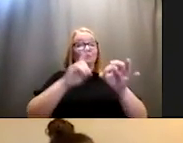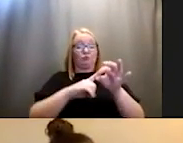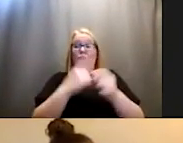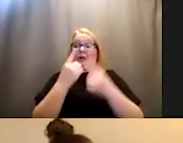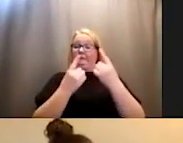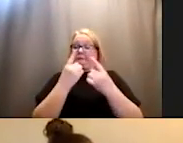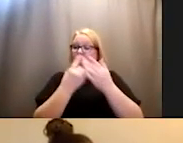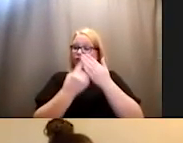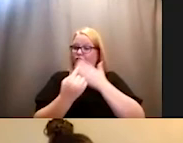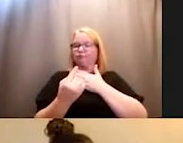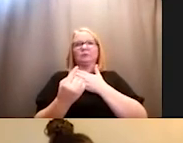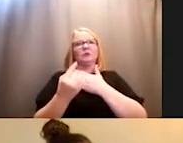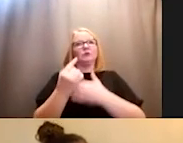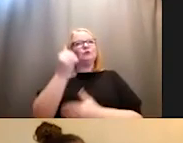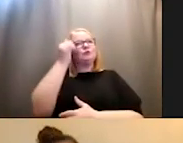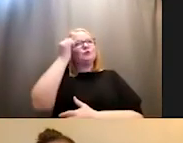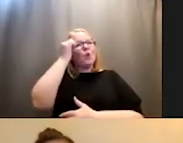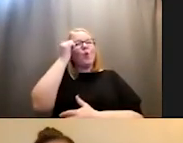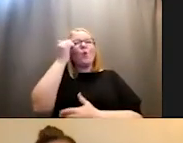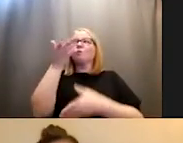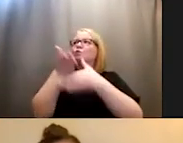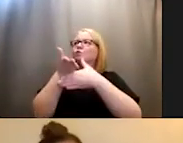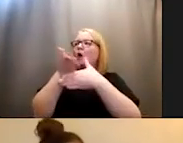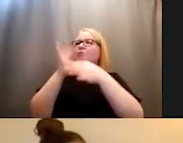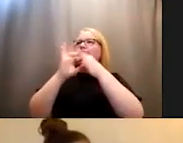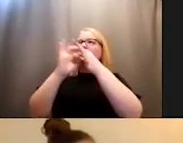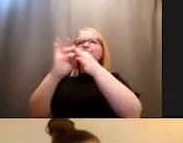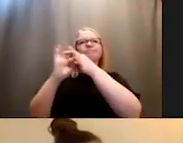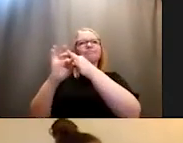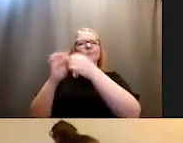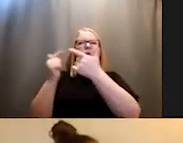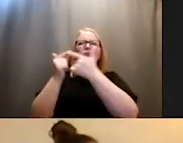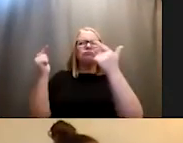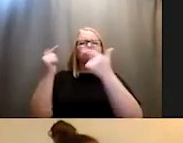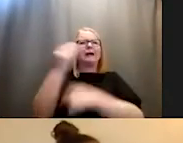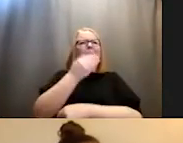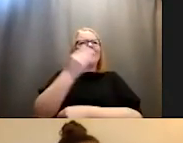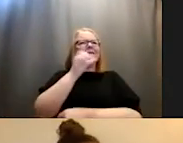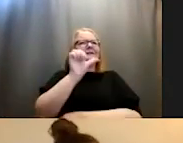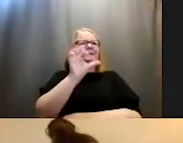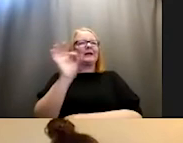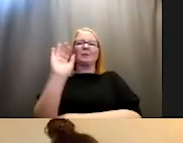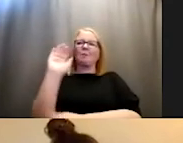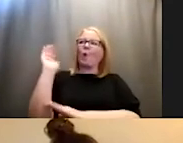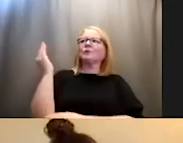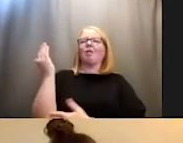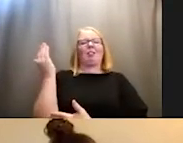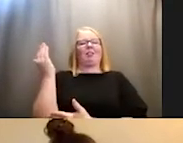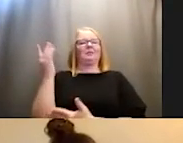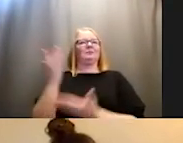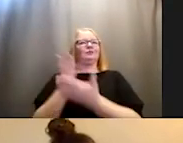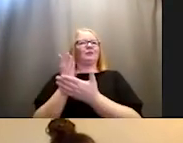personally knew and already worked with some of the major models of the 1960s. And the image that you're looking at here, so this